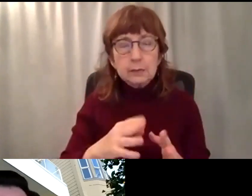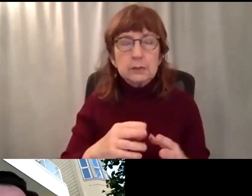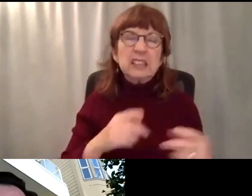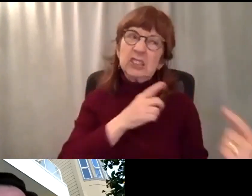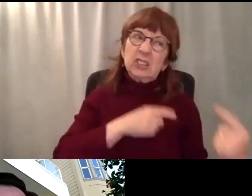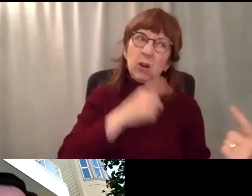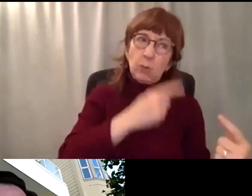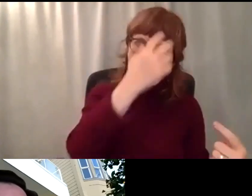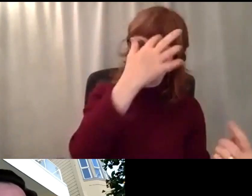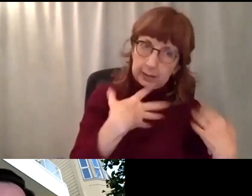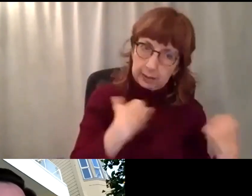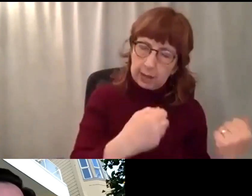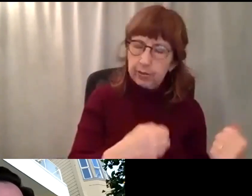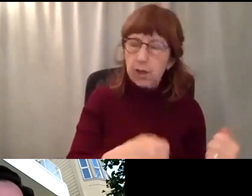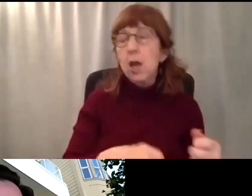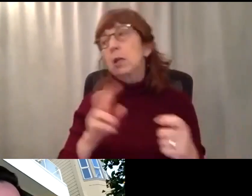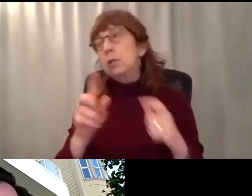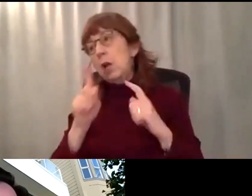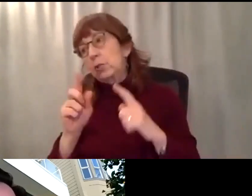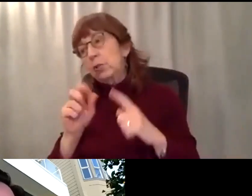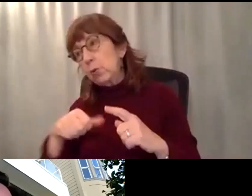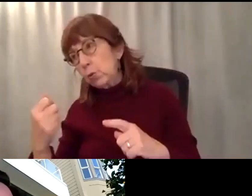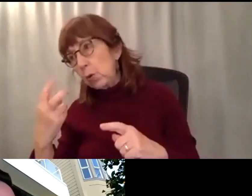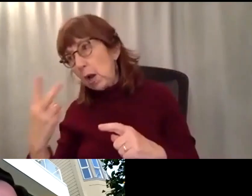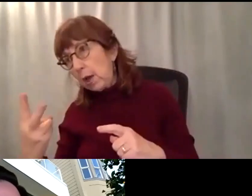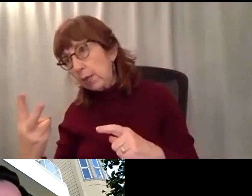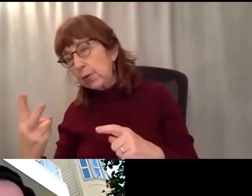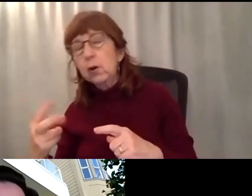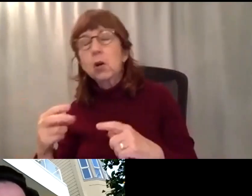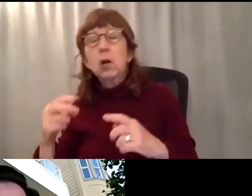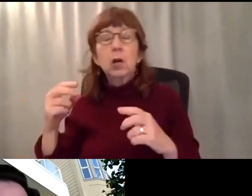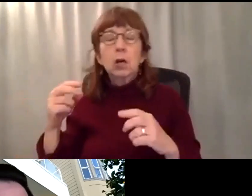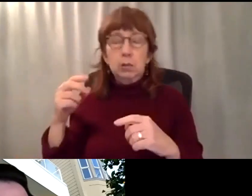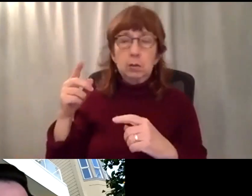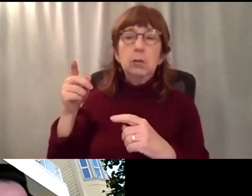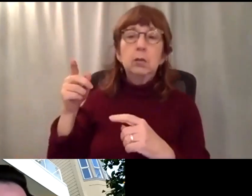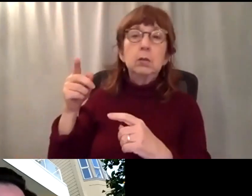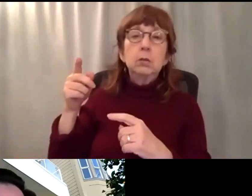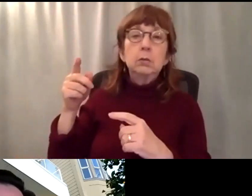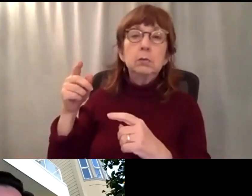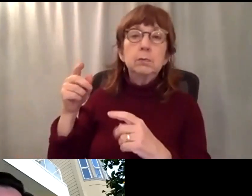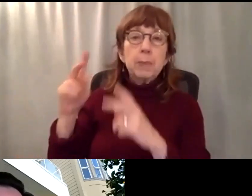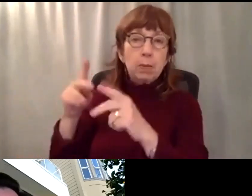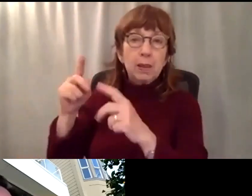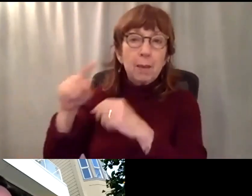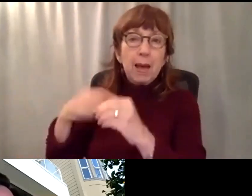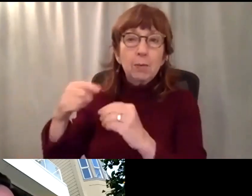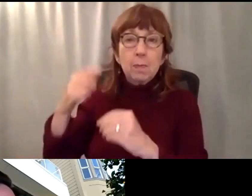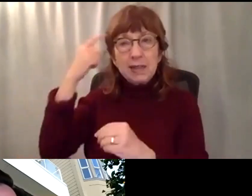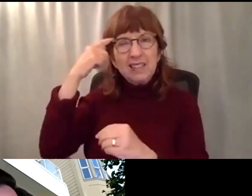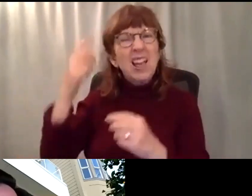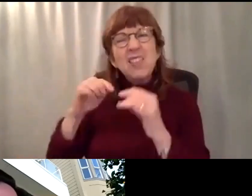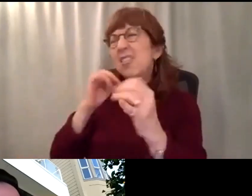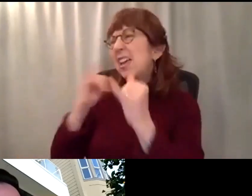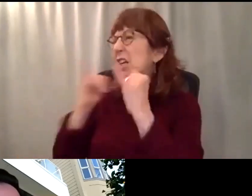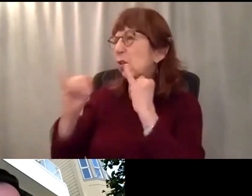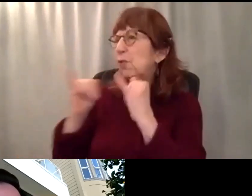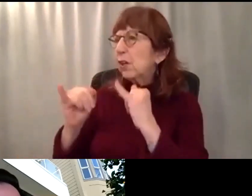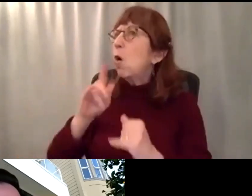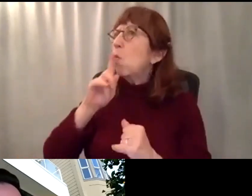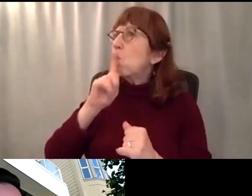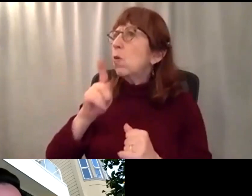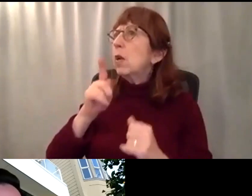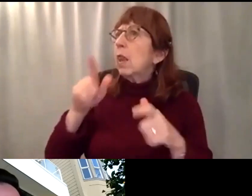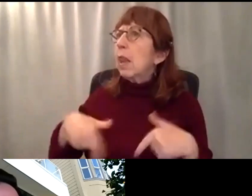comedians about mental health, but then they interview a real life mental health professional to, you know, ask an expert